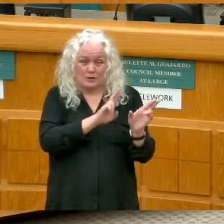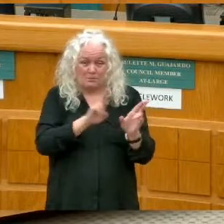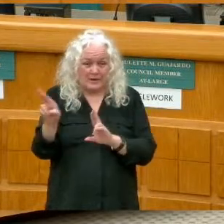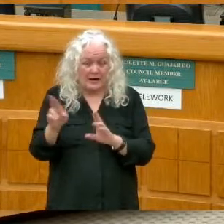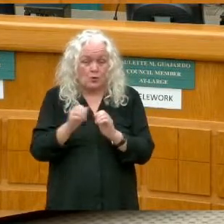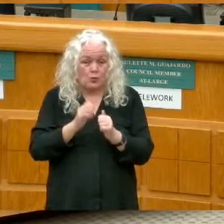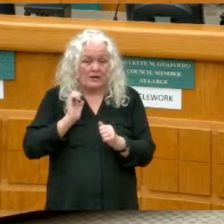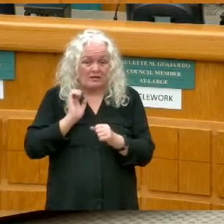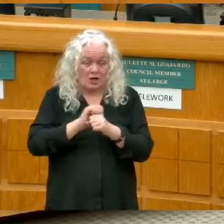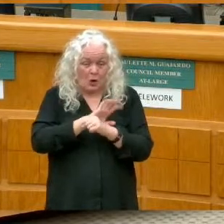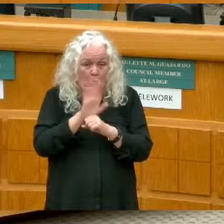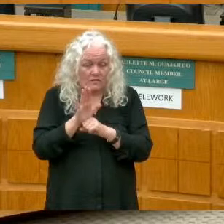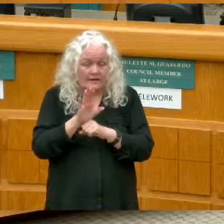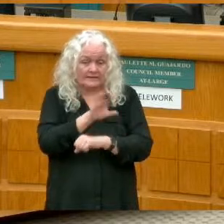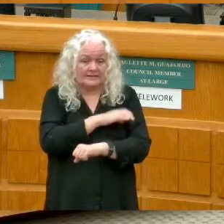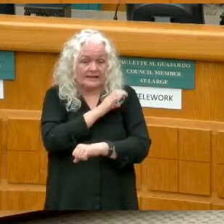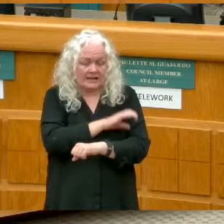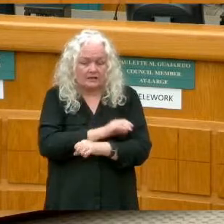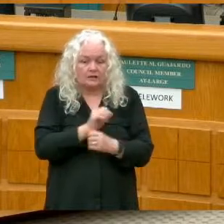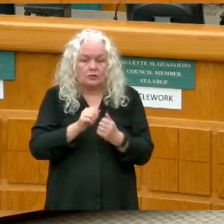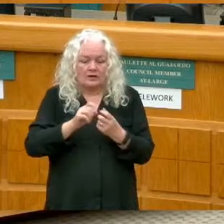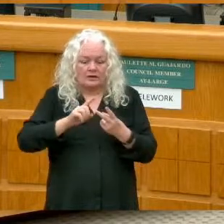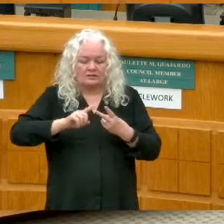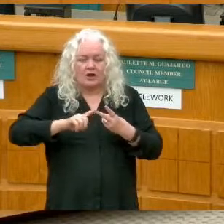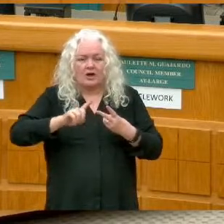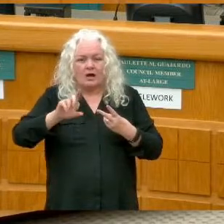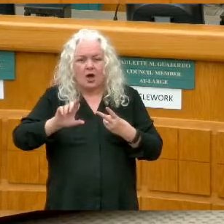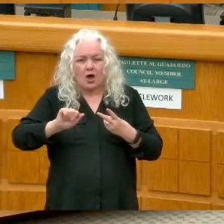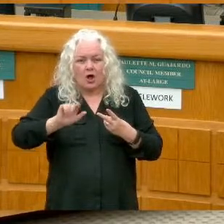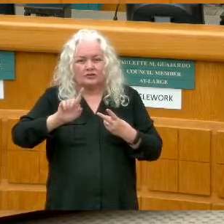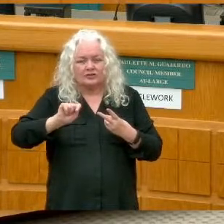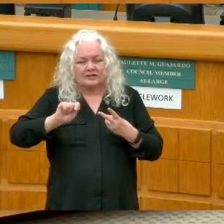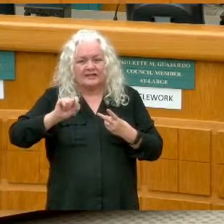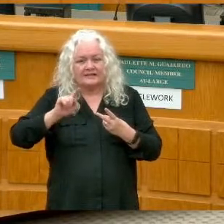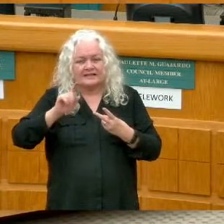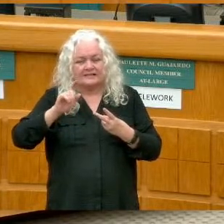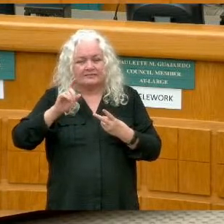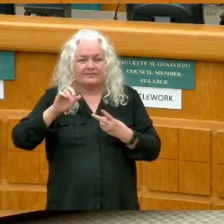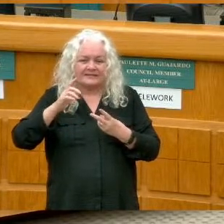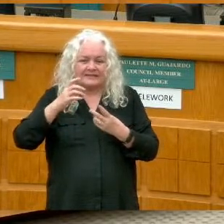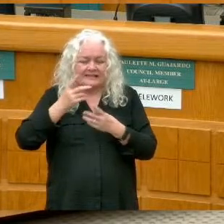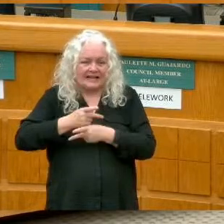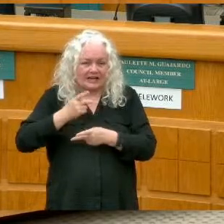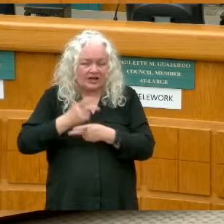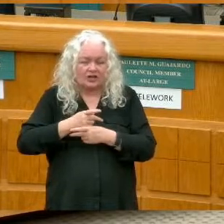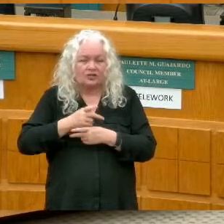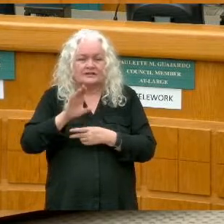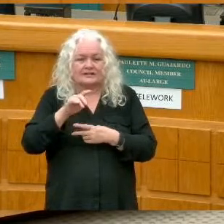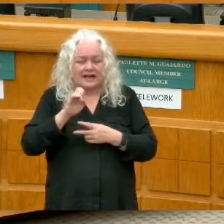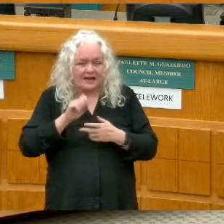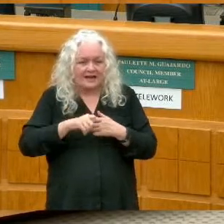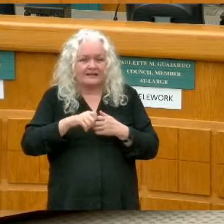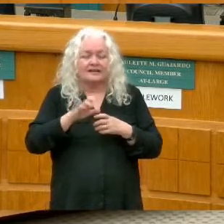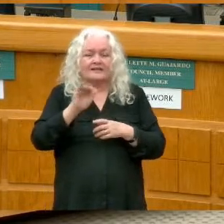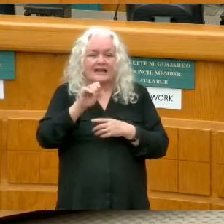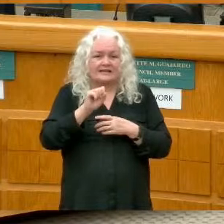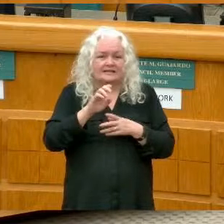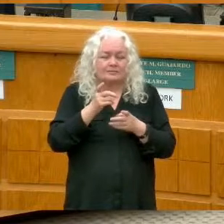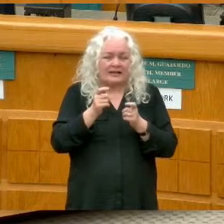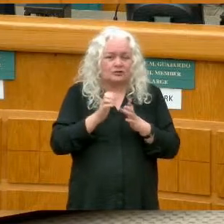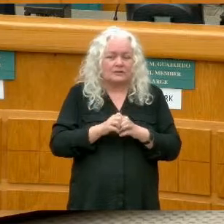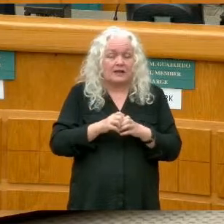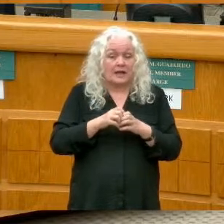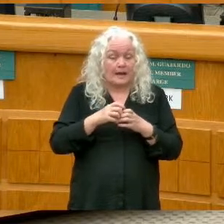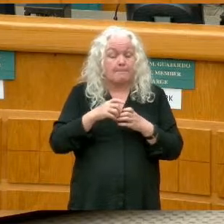with our COVID clinic, with our alternate care site, with our increased testing, our case management, and our soon-to-be public